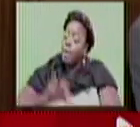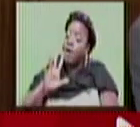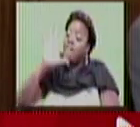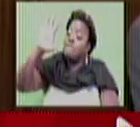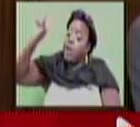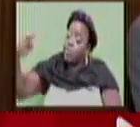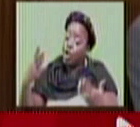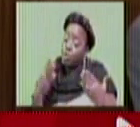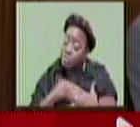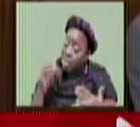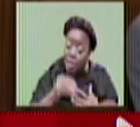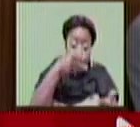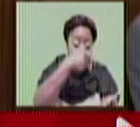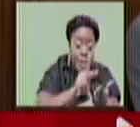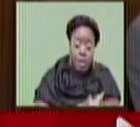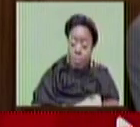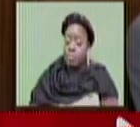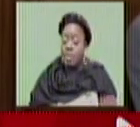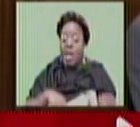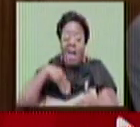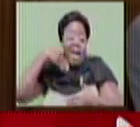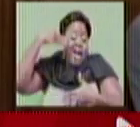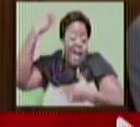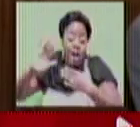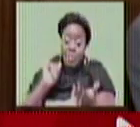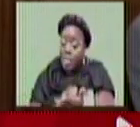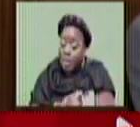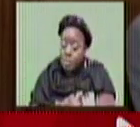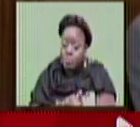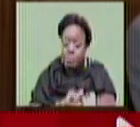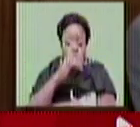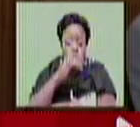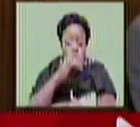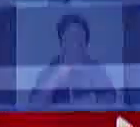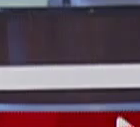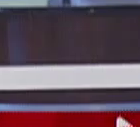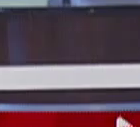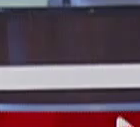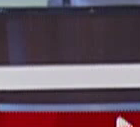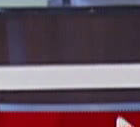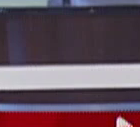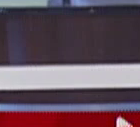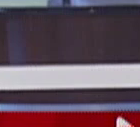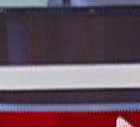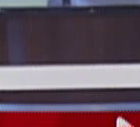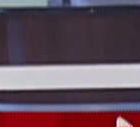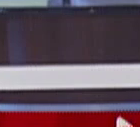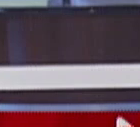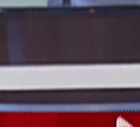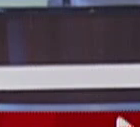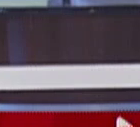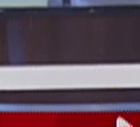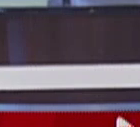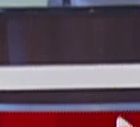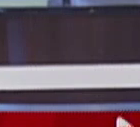After that, you are looking instead to the arrestable offences. The recommendations put forward are